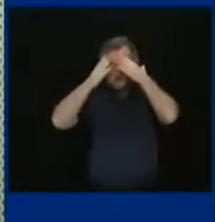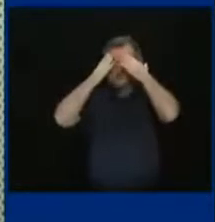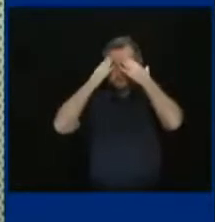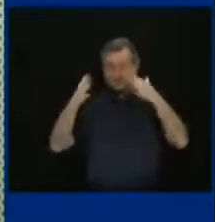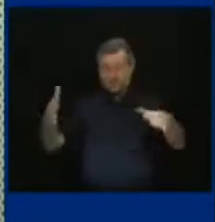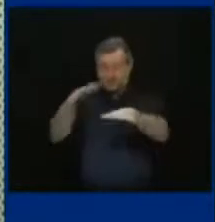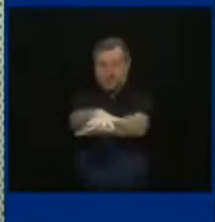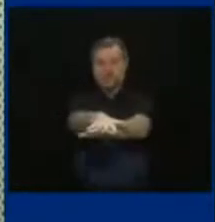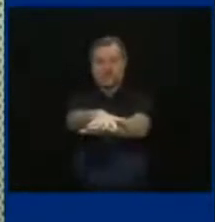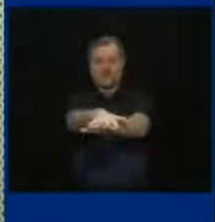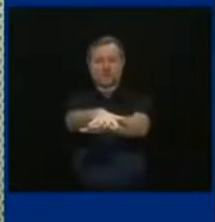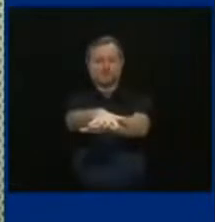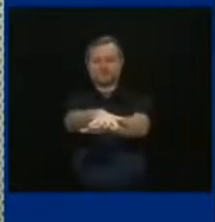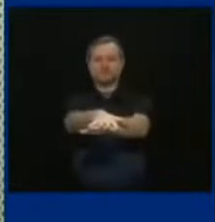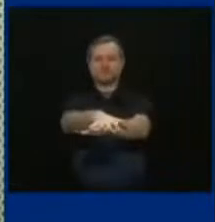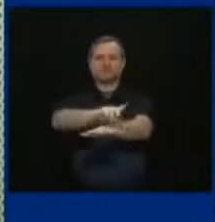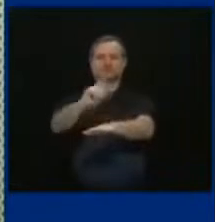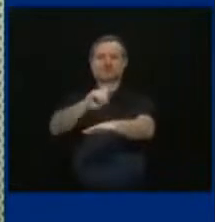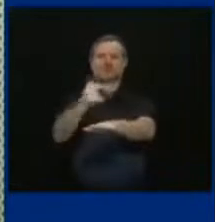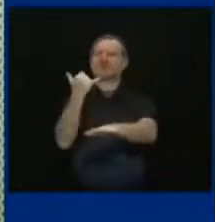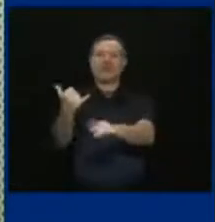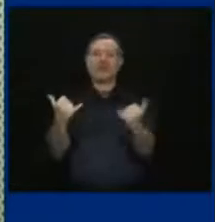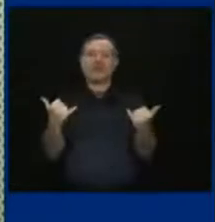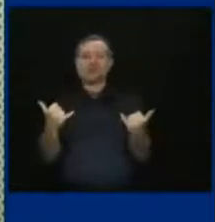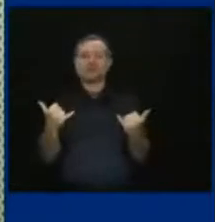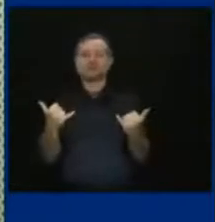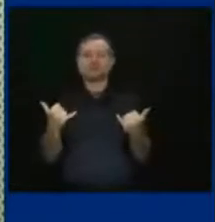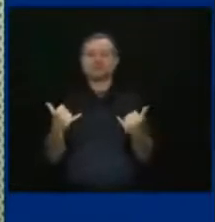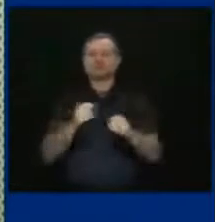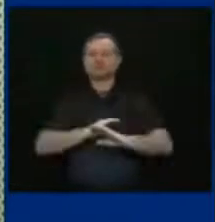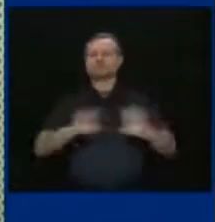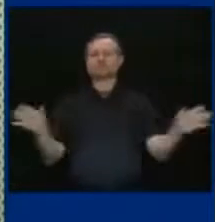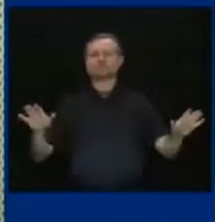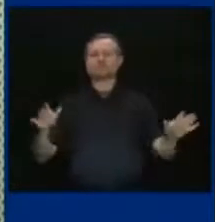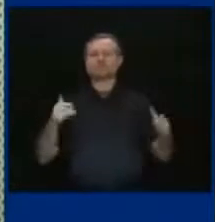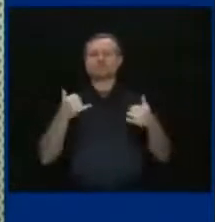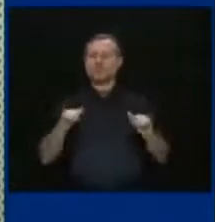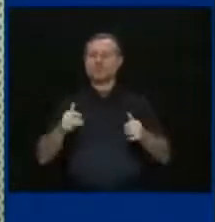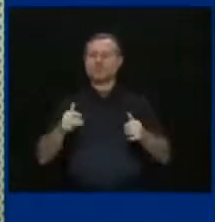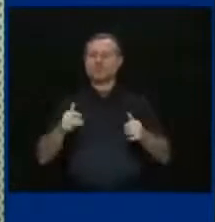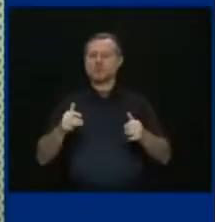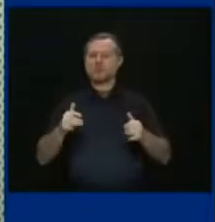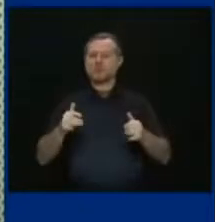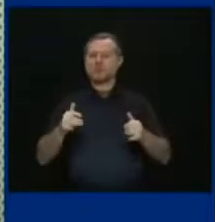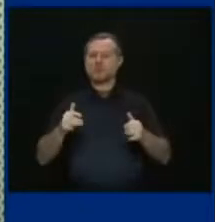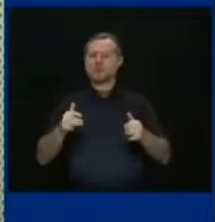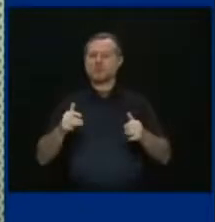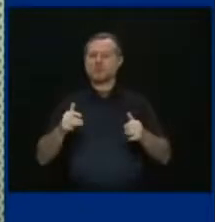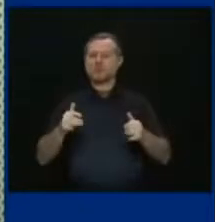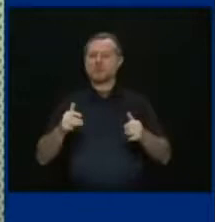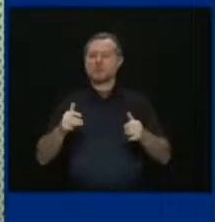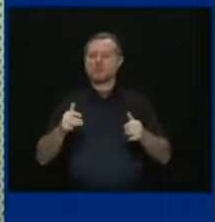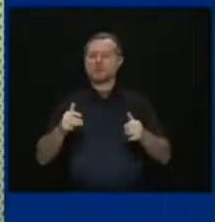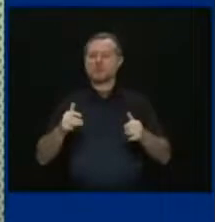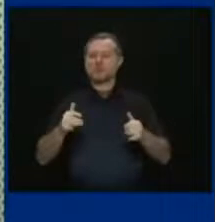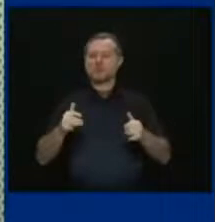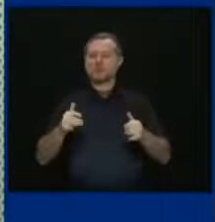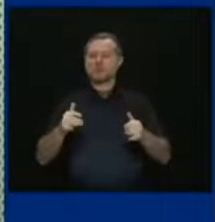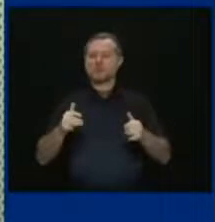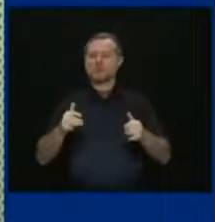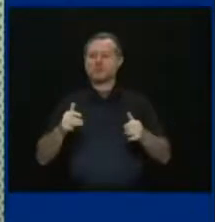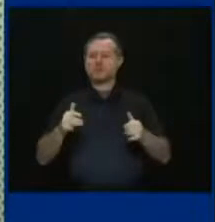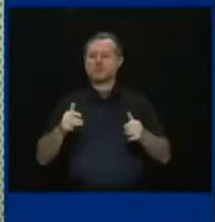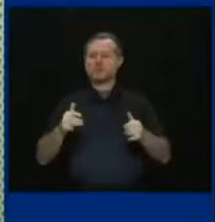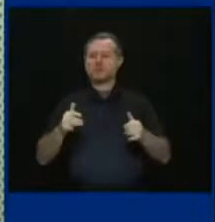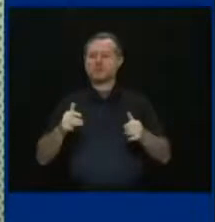to decriminalize the possession of a syringe in the state of New York. Now, I want to be clear. That's a